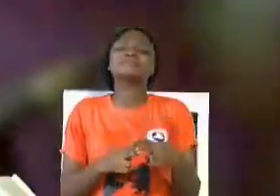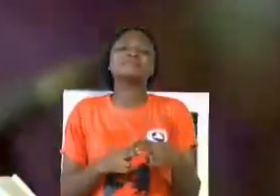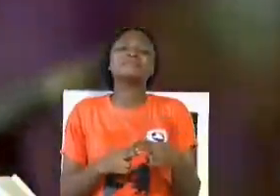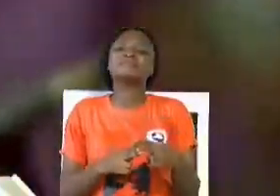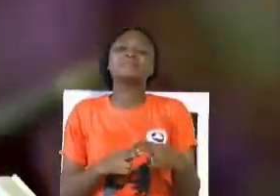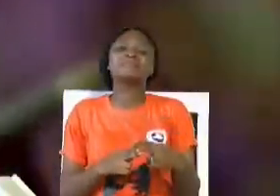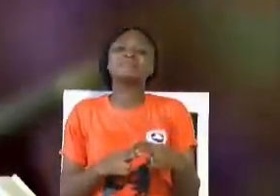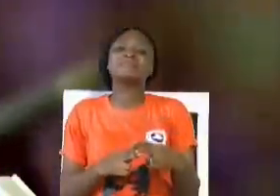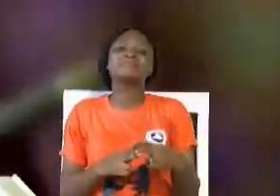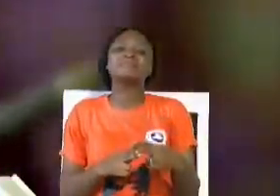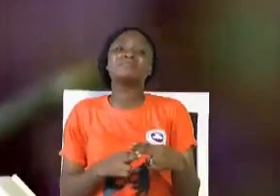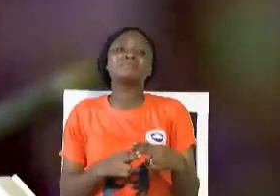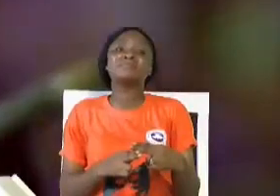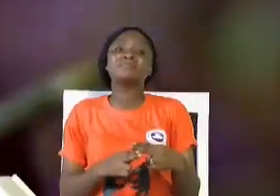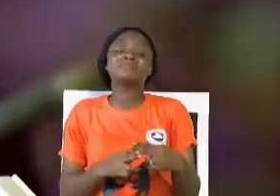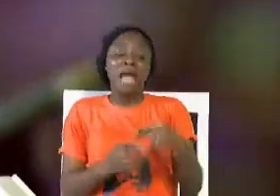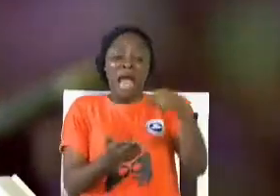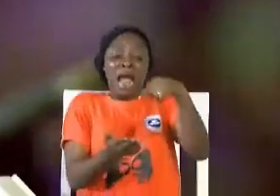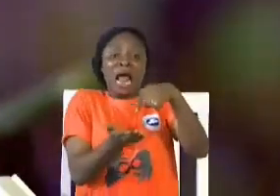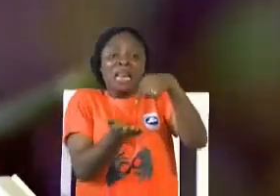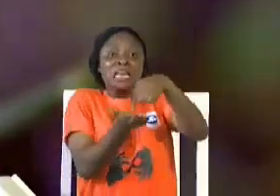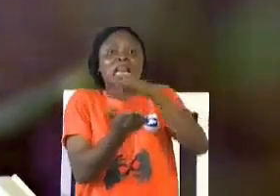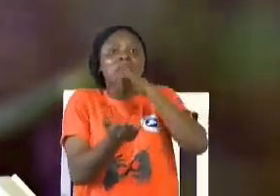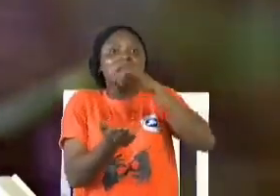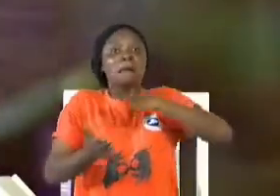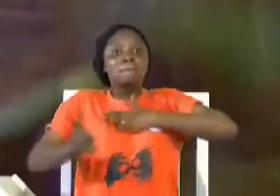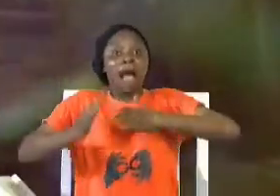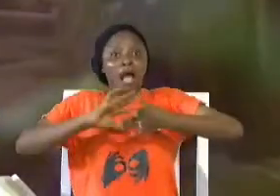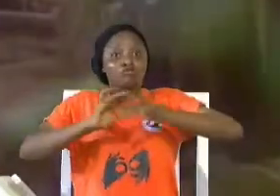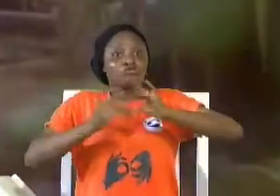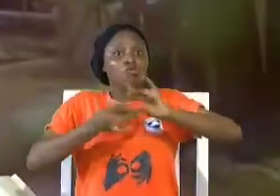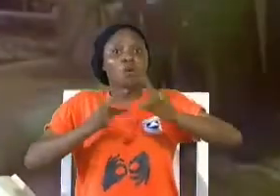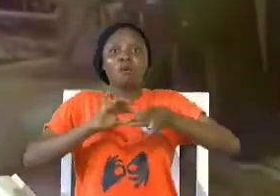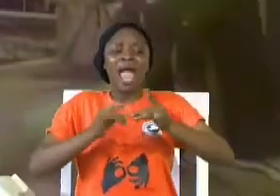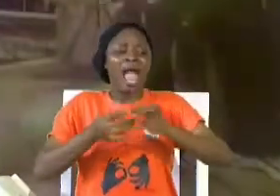holy name. And this is my story.